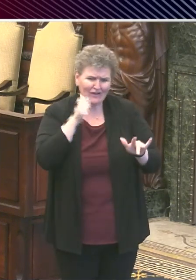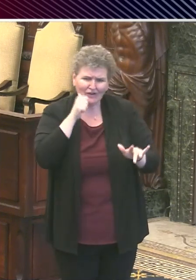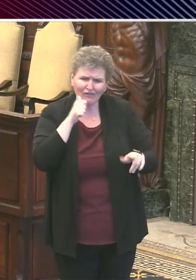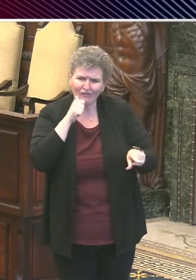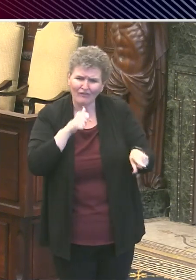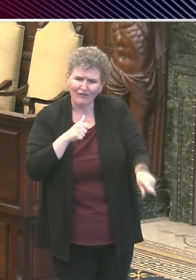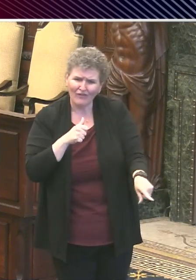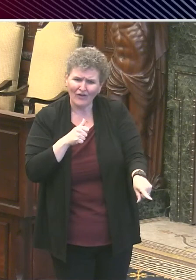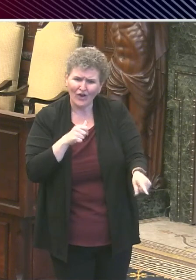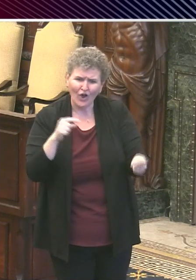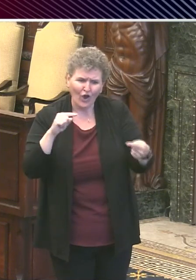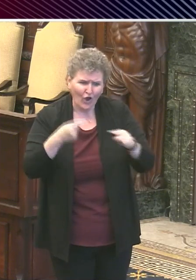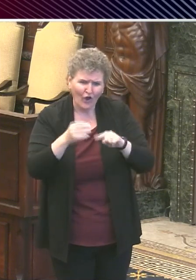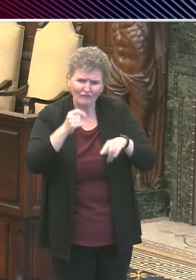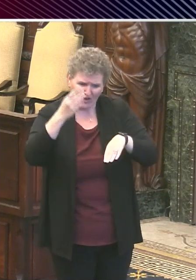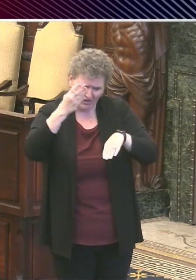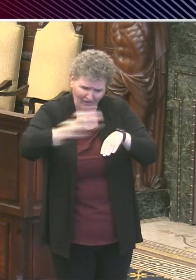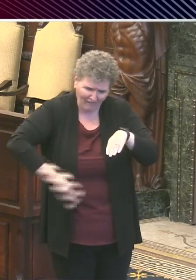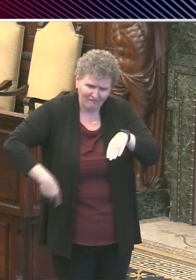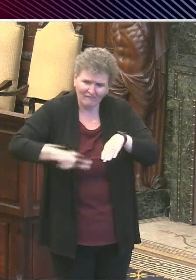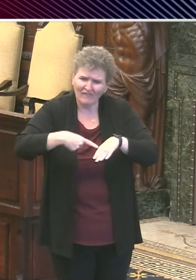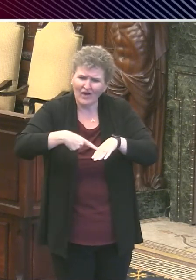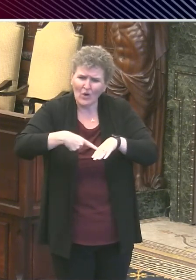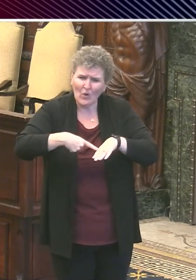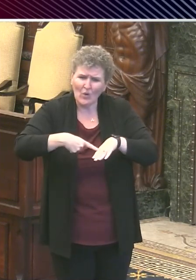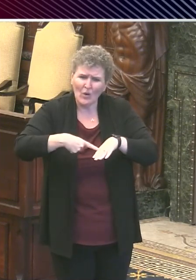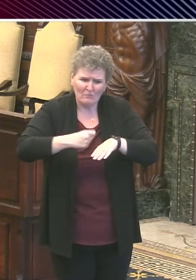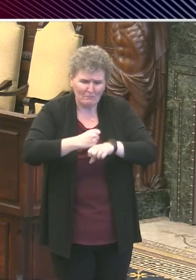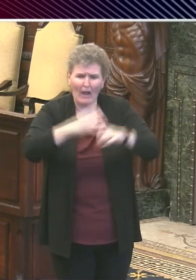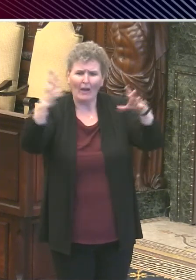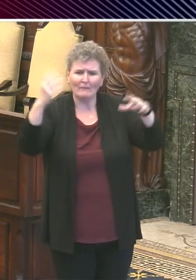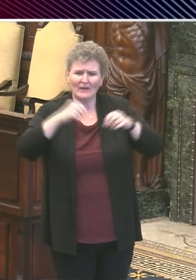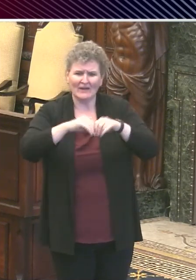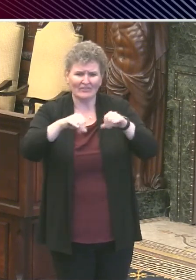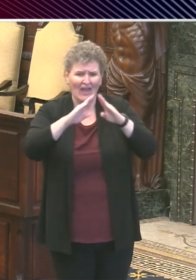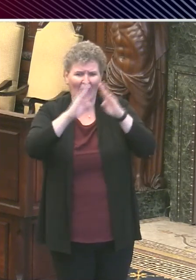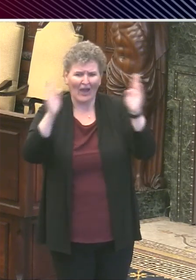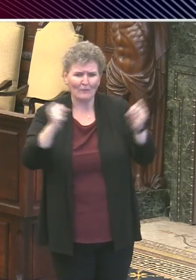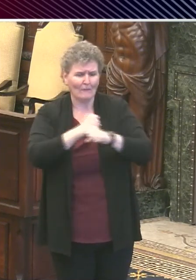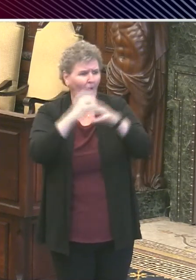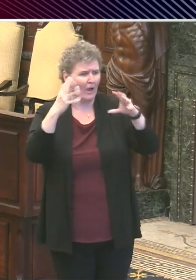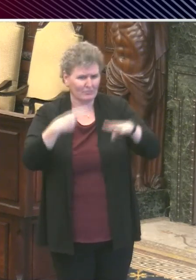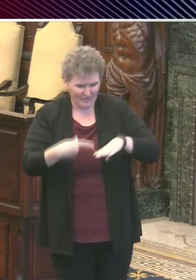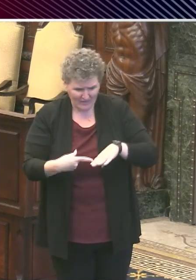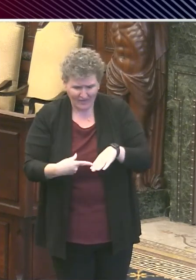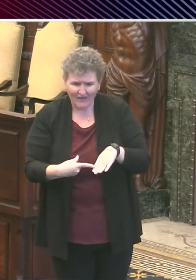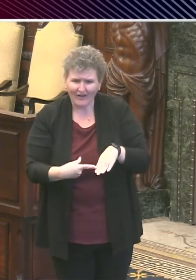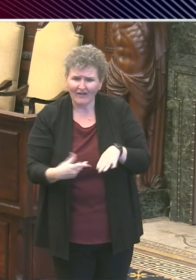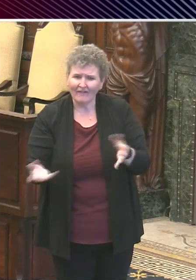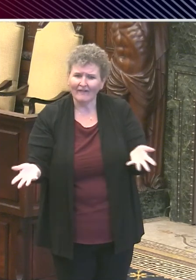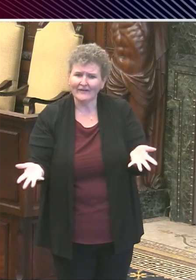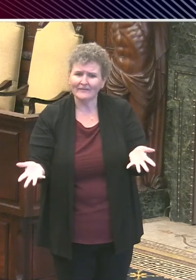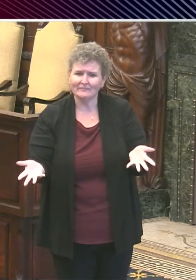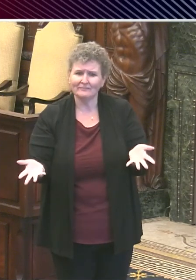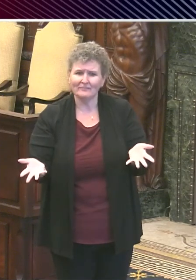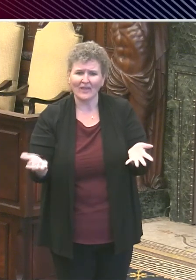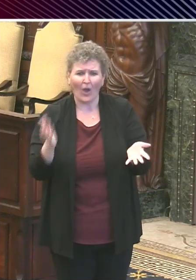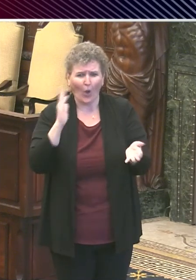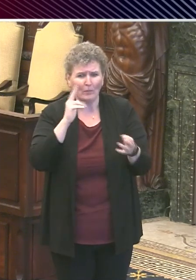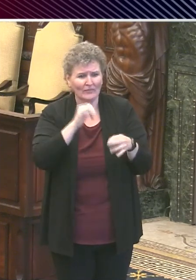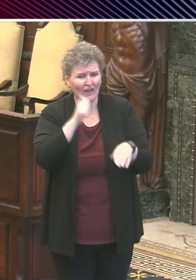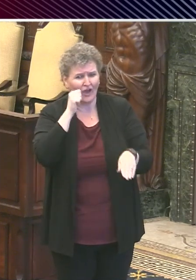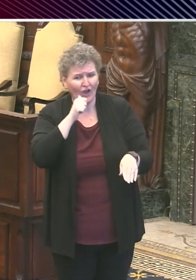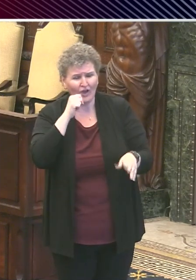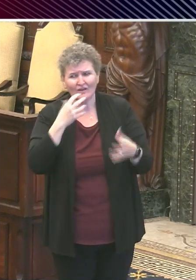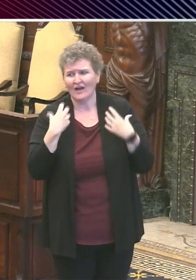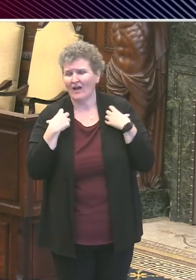off with the device was set off inside a house, which is an absolute no-no. And hope she can recover and